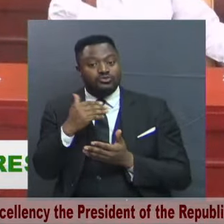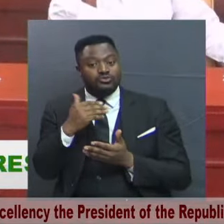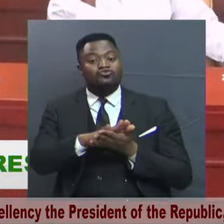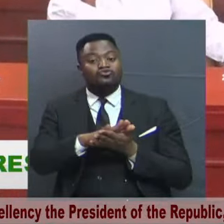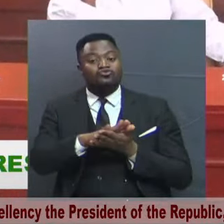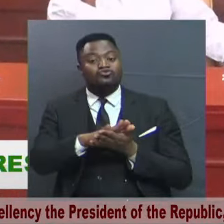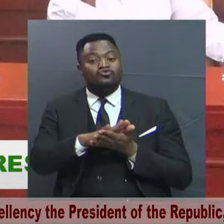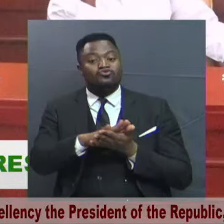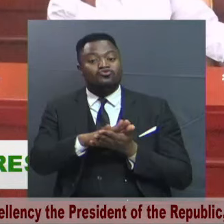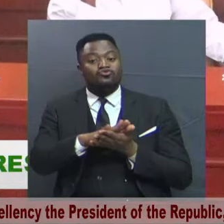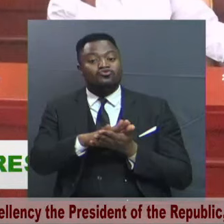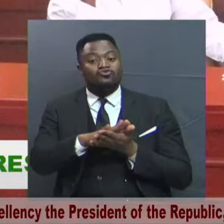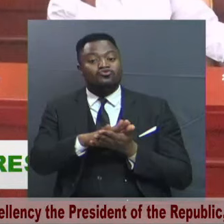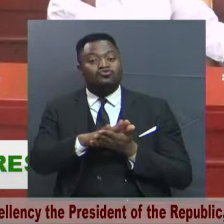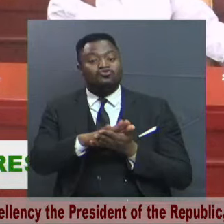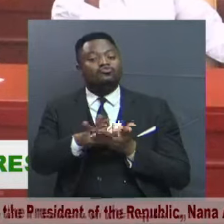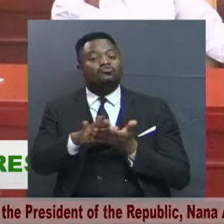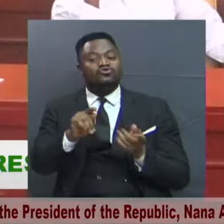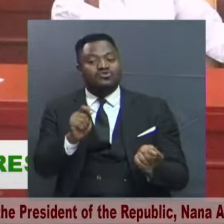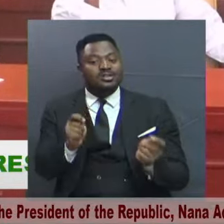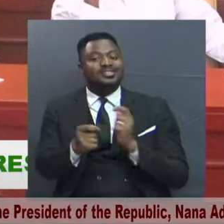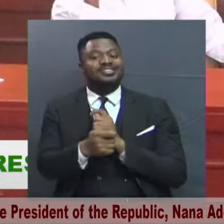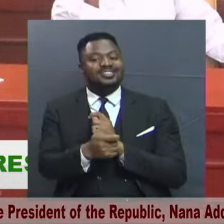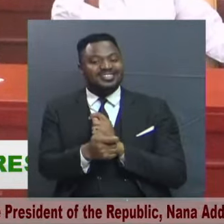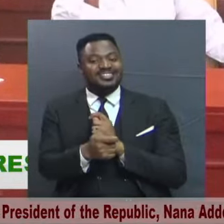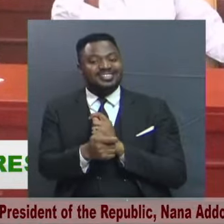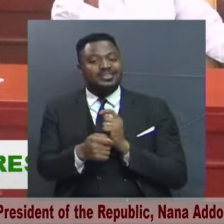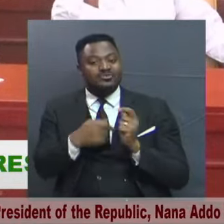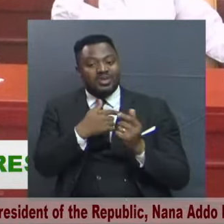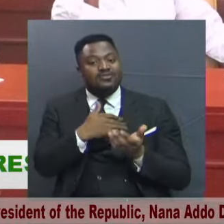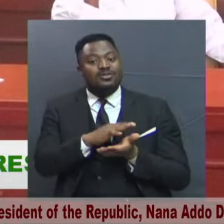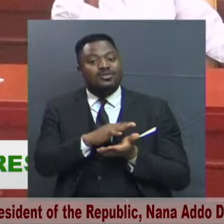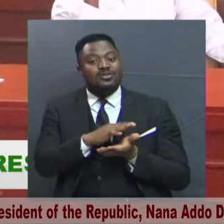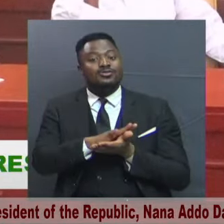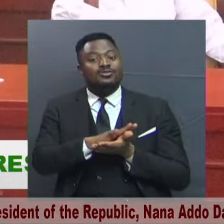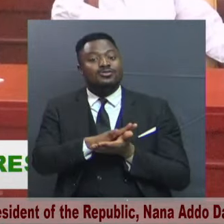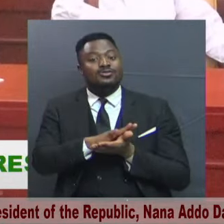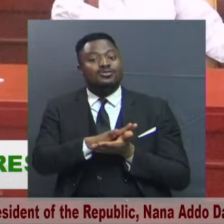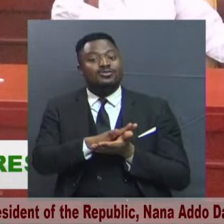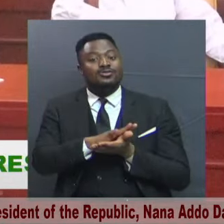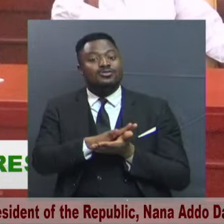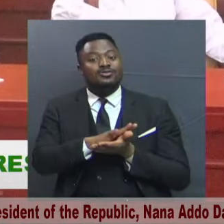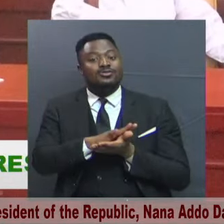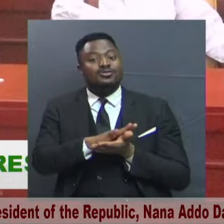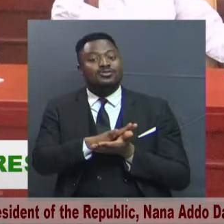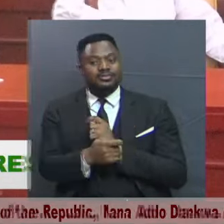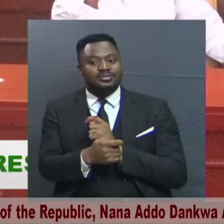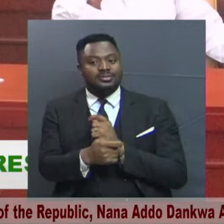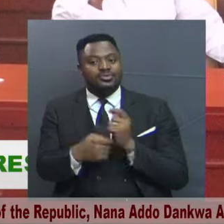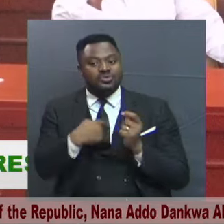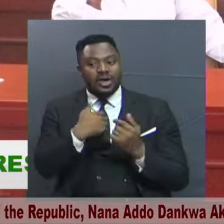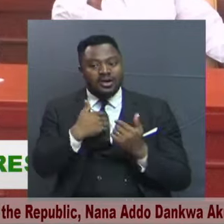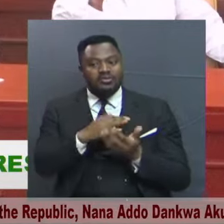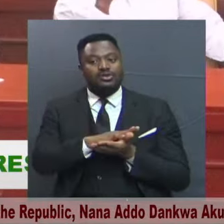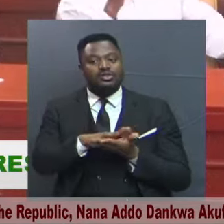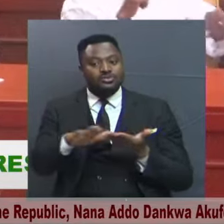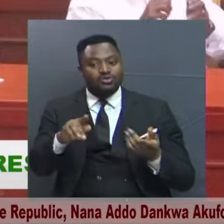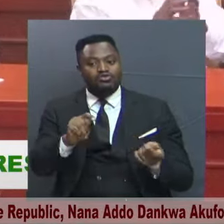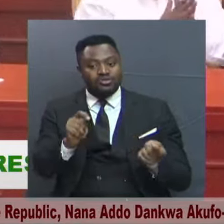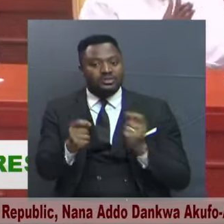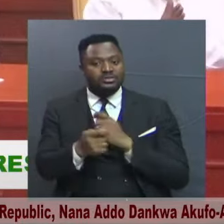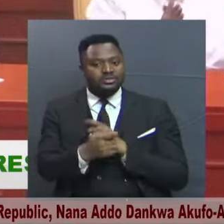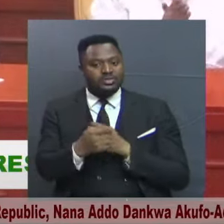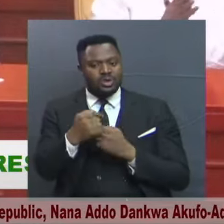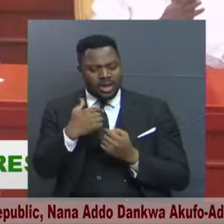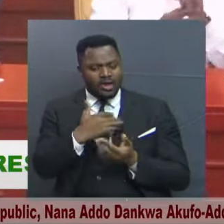transition there was a smooth transition we had a smooth transition we had a Smo transition we